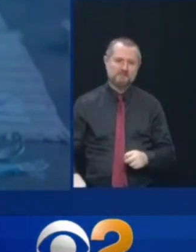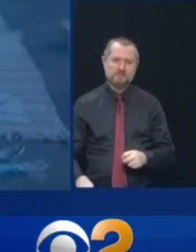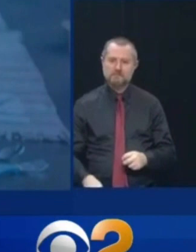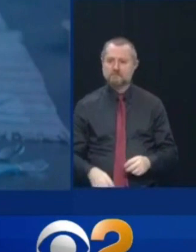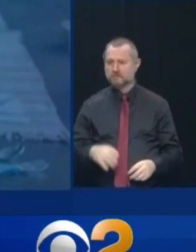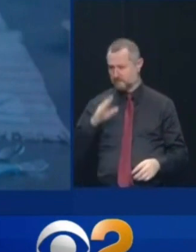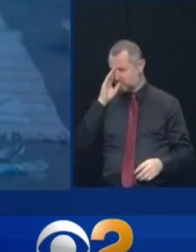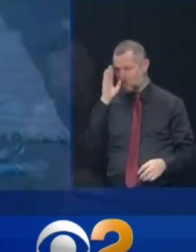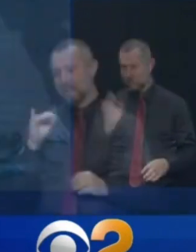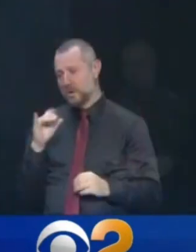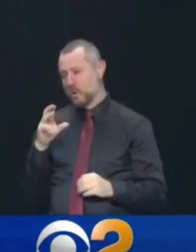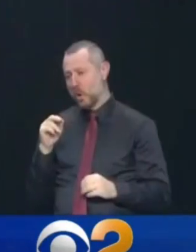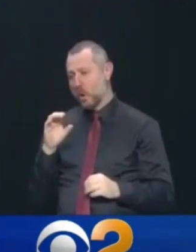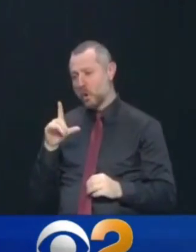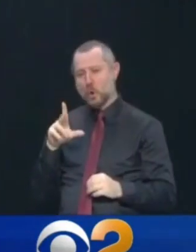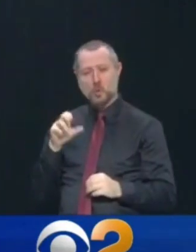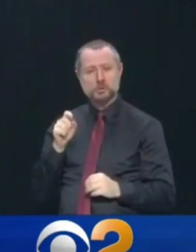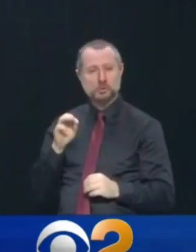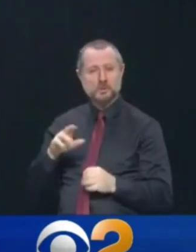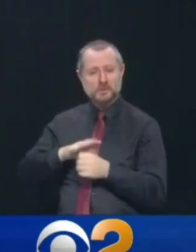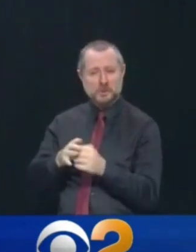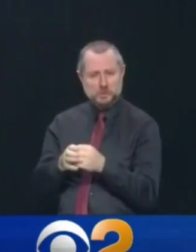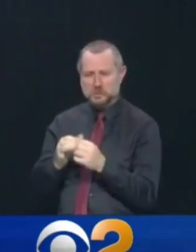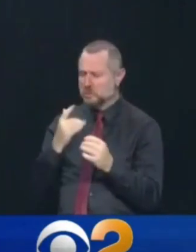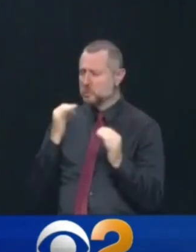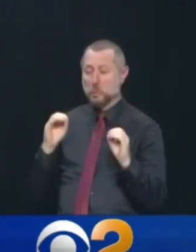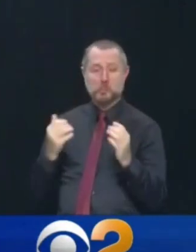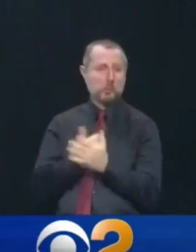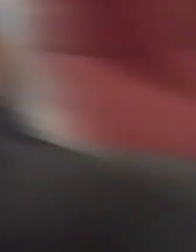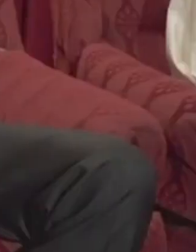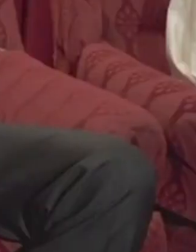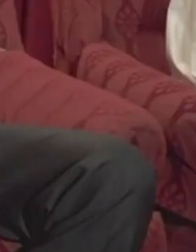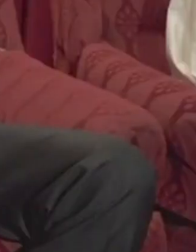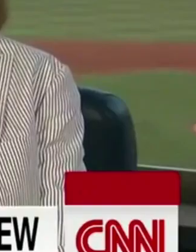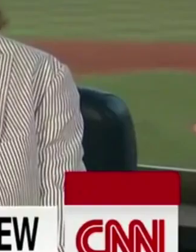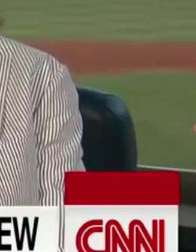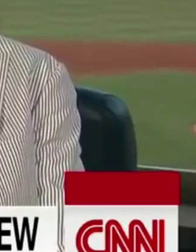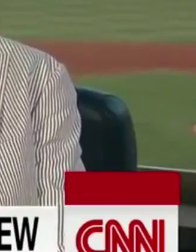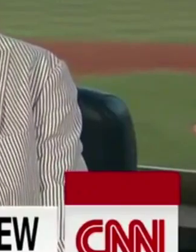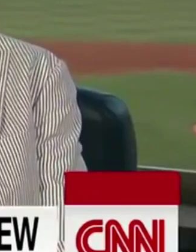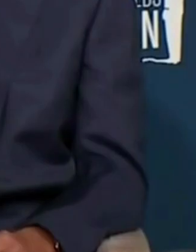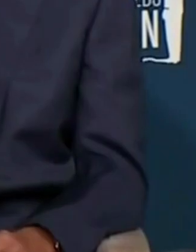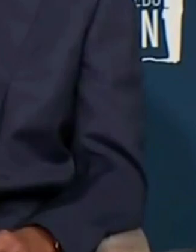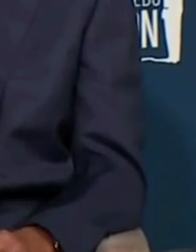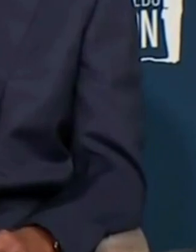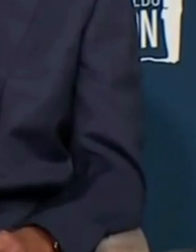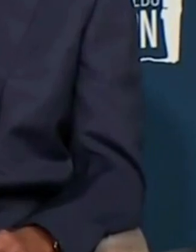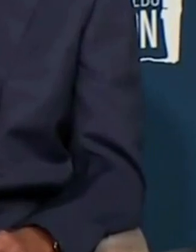The governor now says he plans to work on Thanksgiving instead.